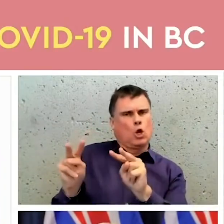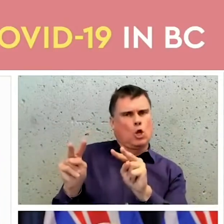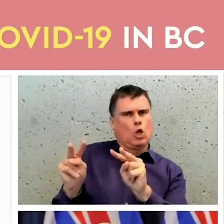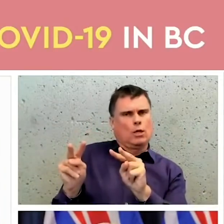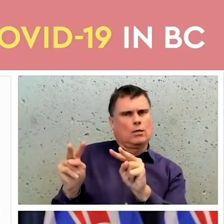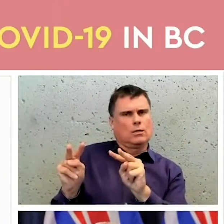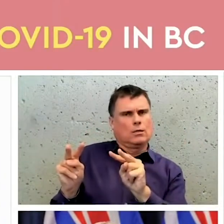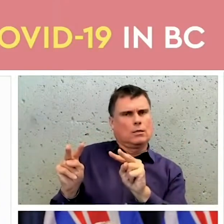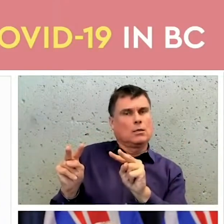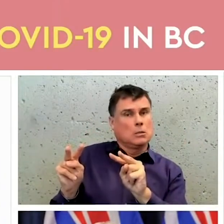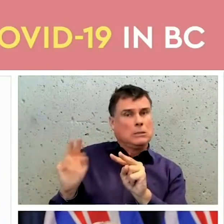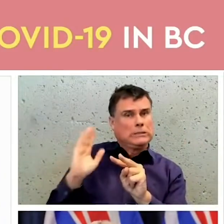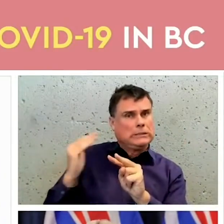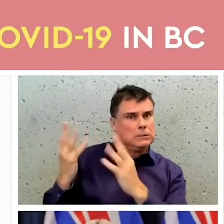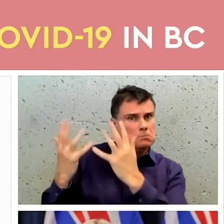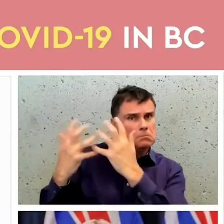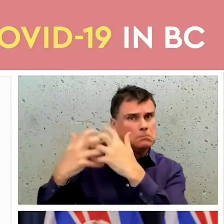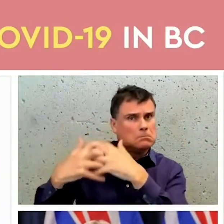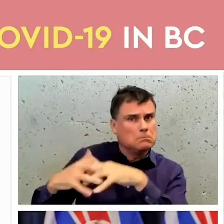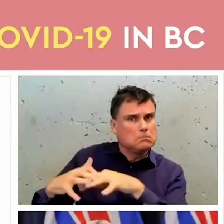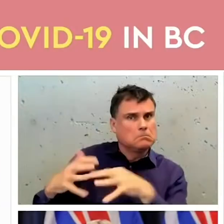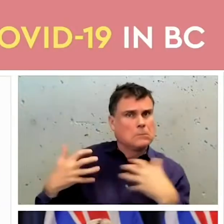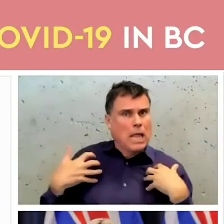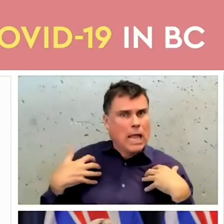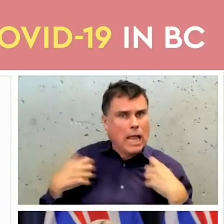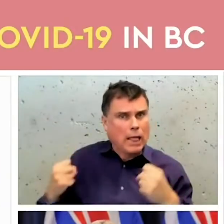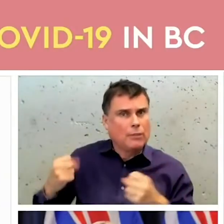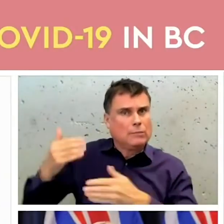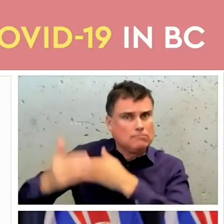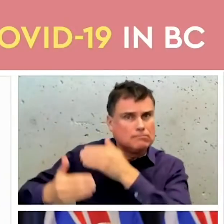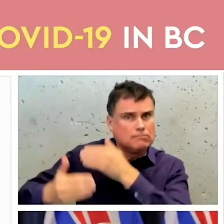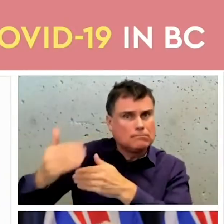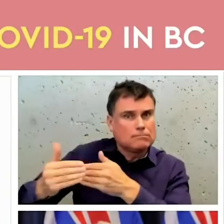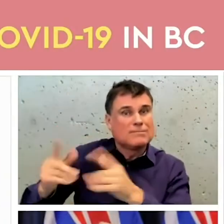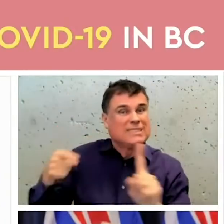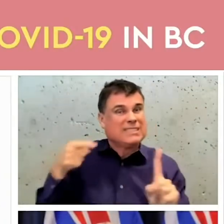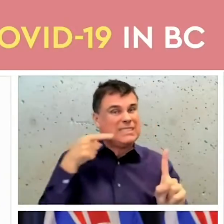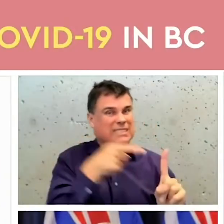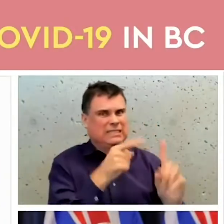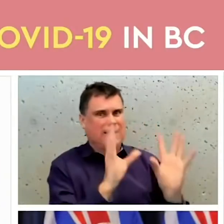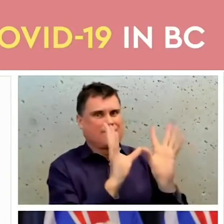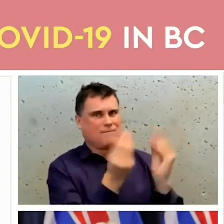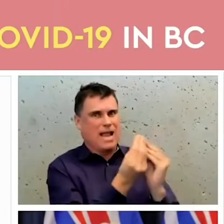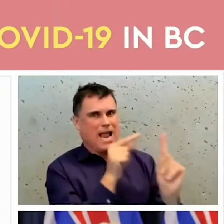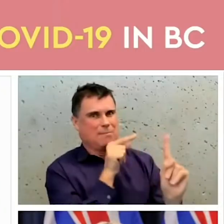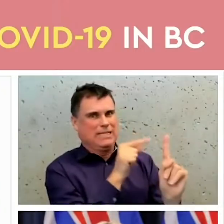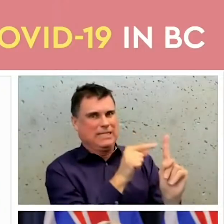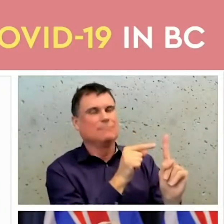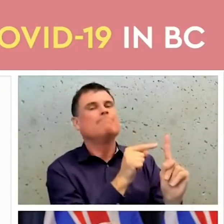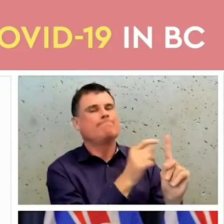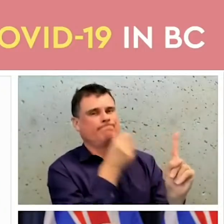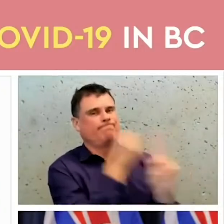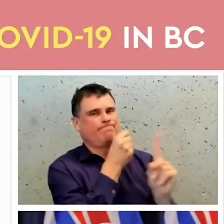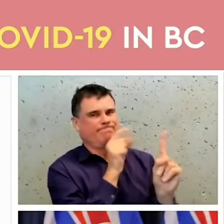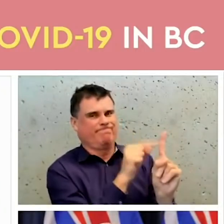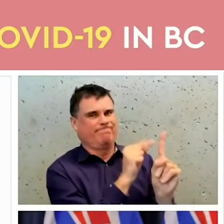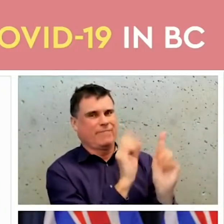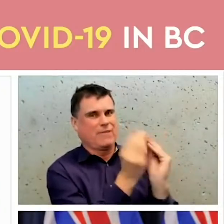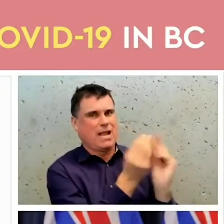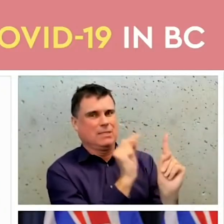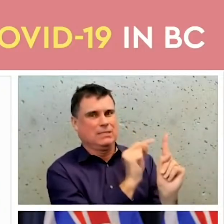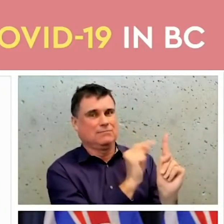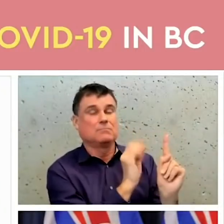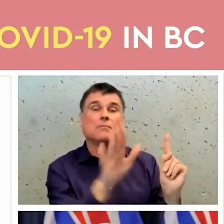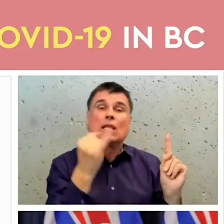children and families. If we look at the cases in hospitalizations and deaths since January of this year in